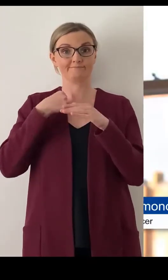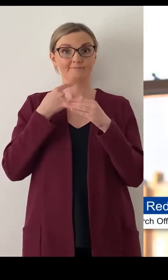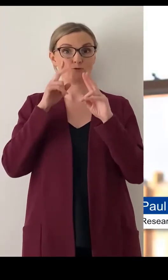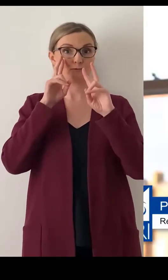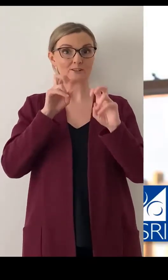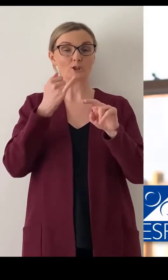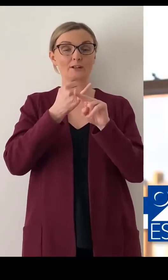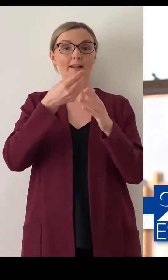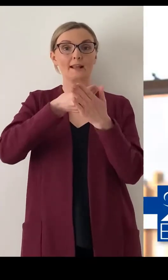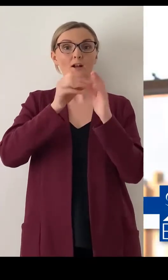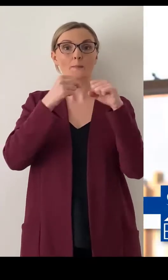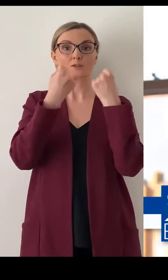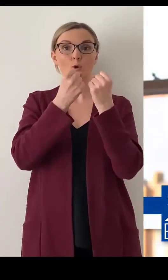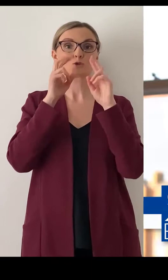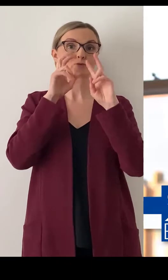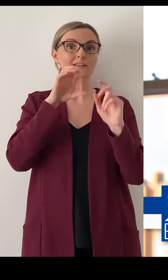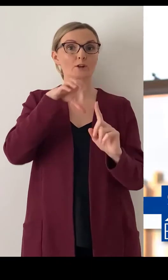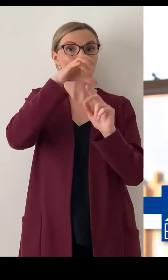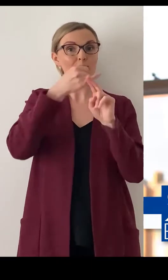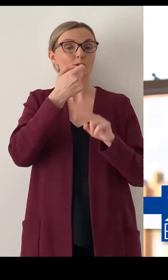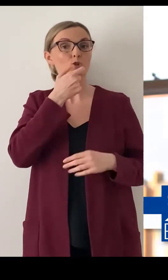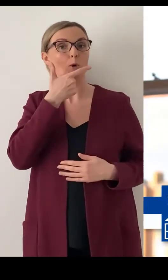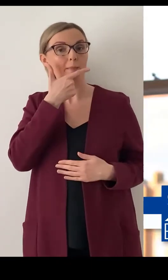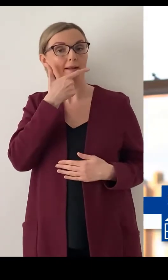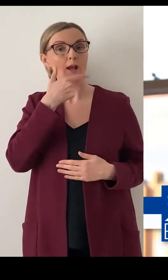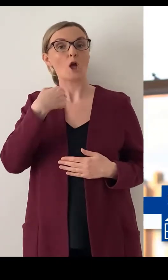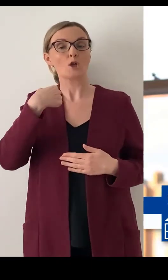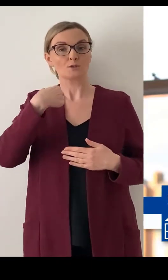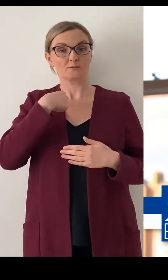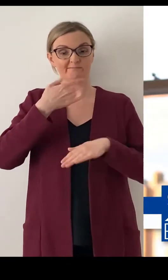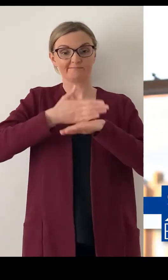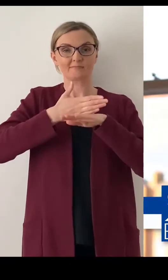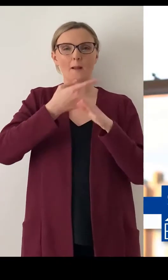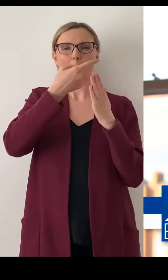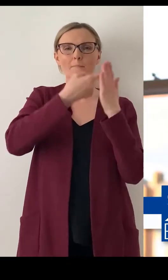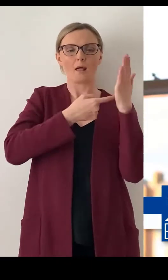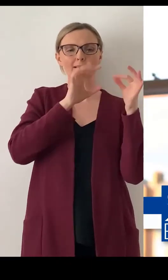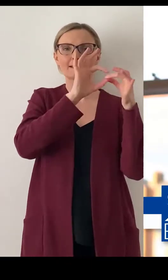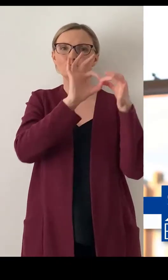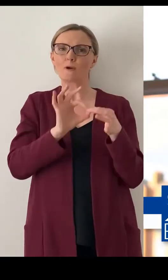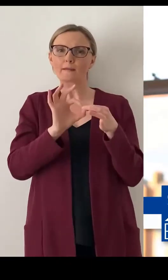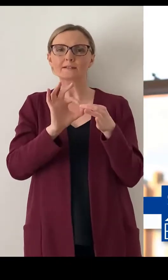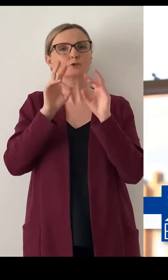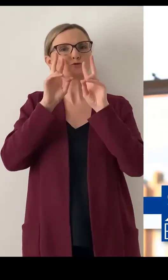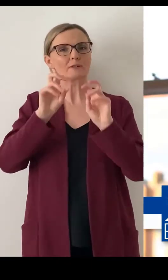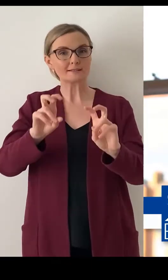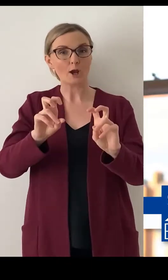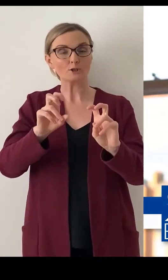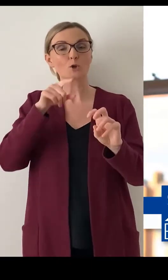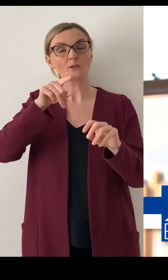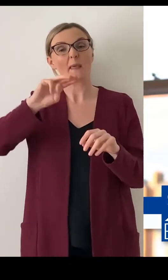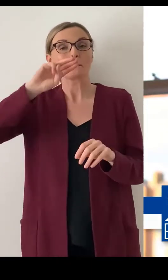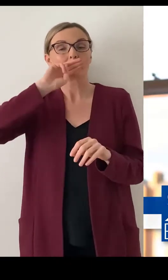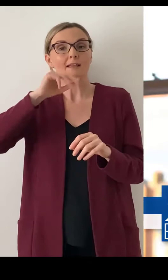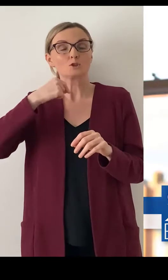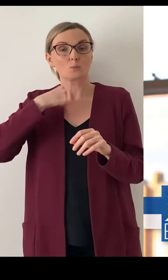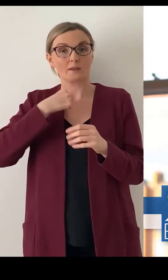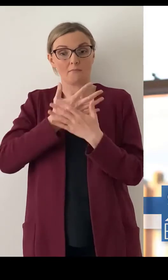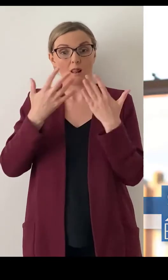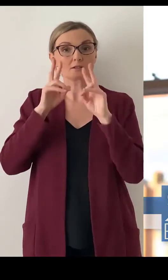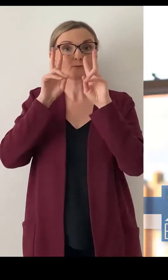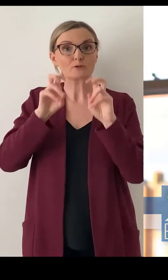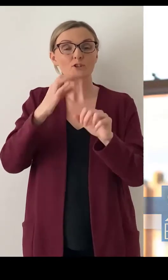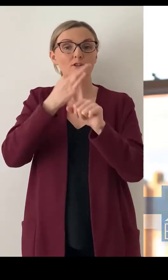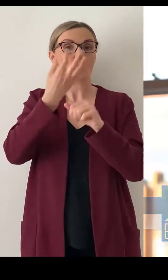Social Research Institute in Dublin, and we do policy relevant research. So we do research for a lot of, for example,